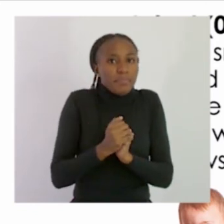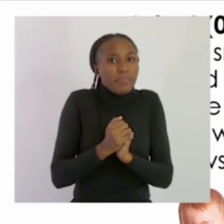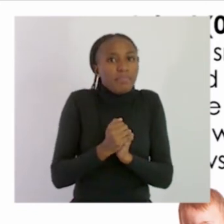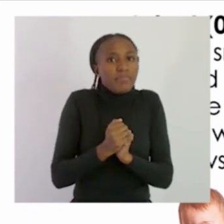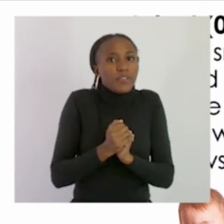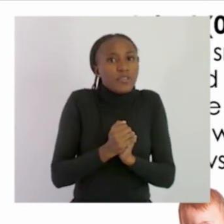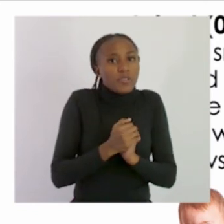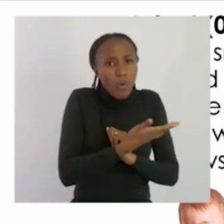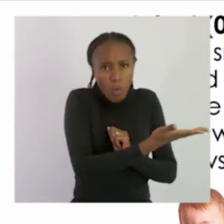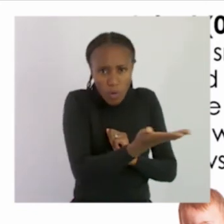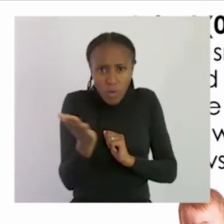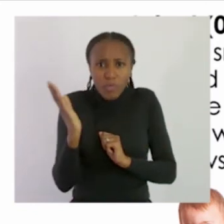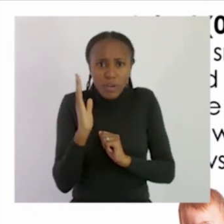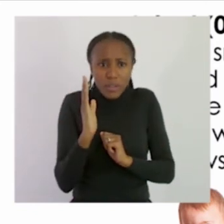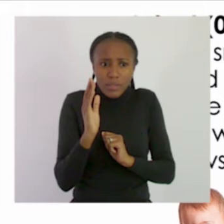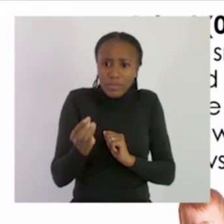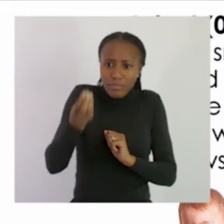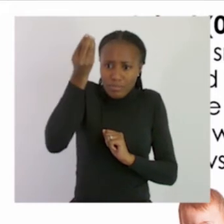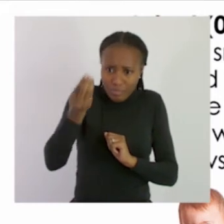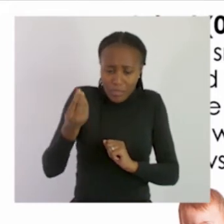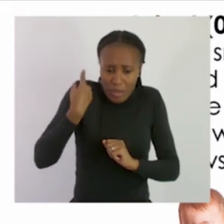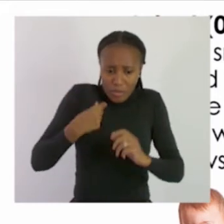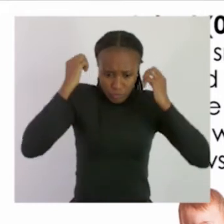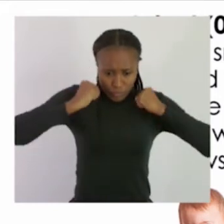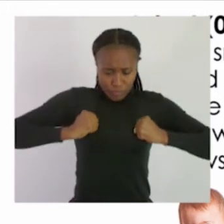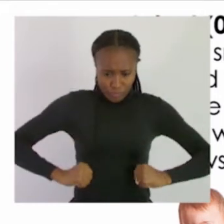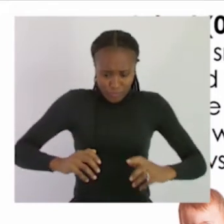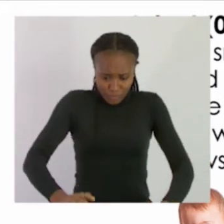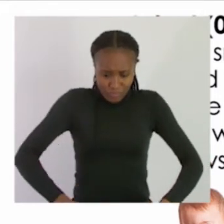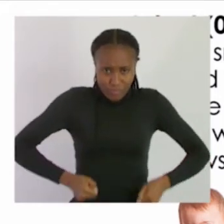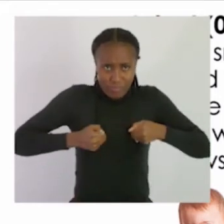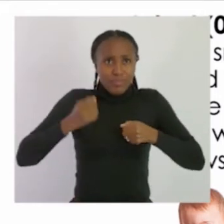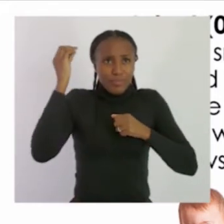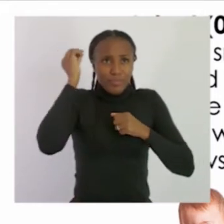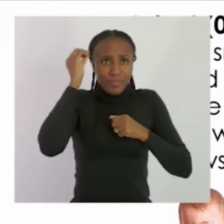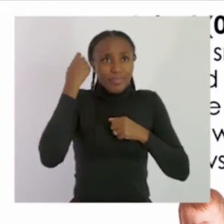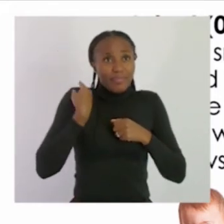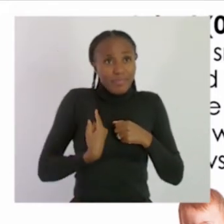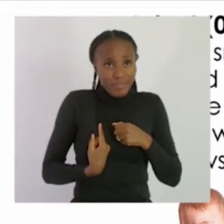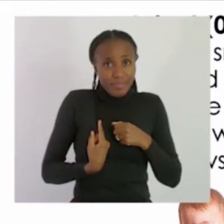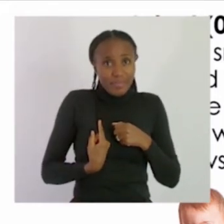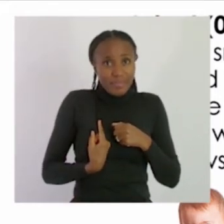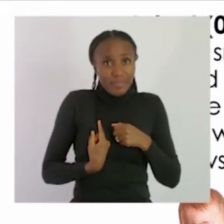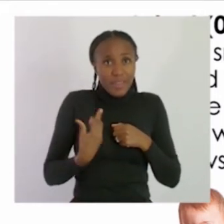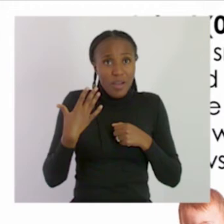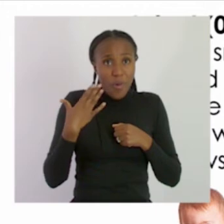all of us have learned how to put on our own clothes. That's the second stage of